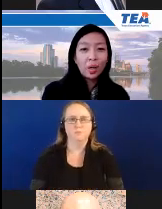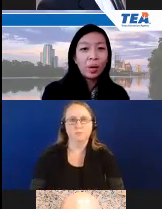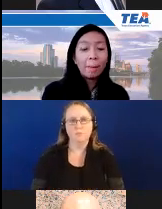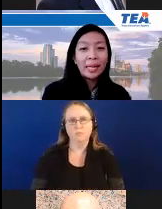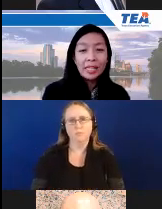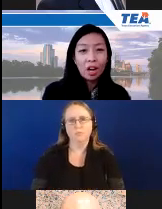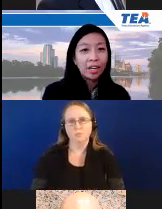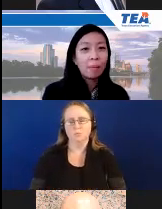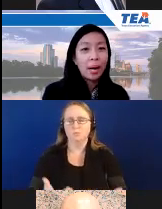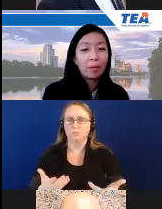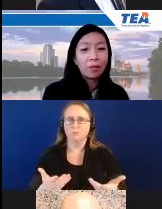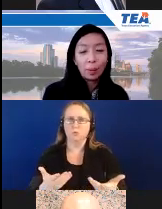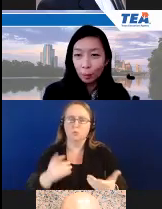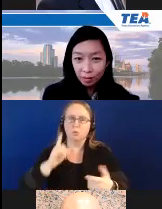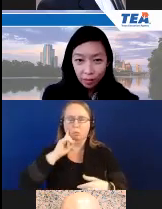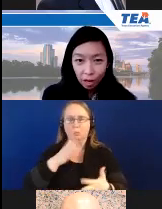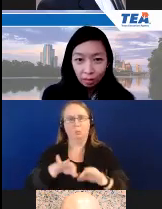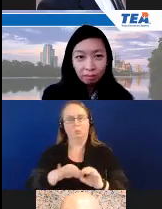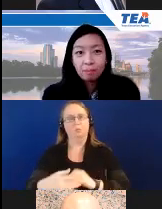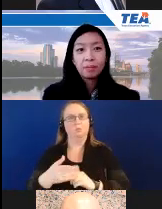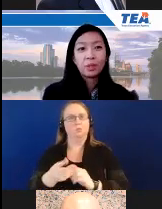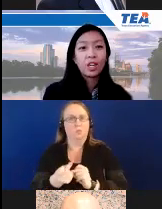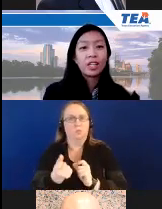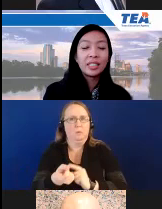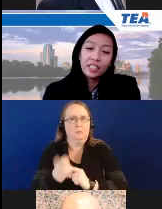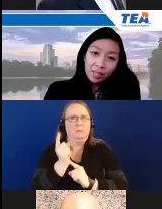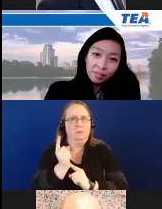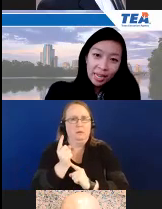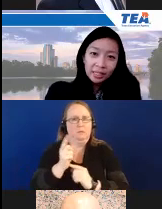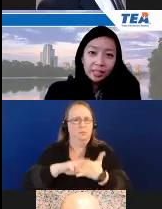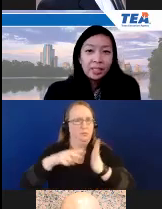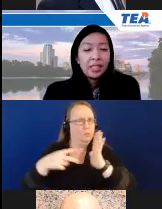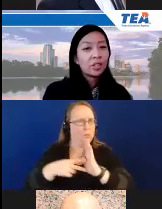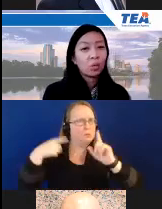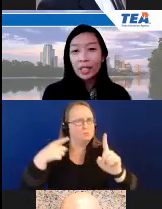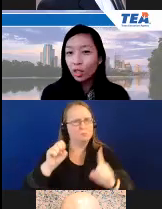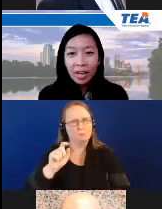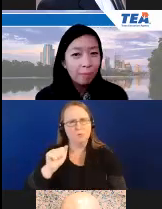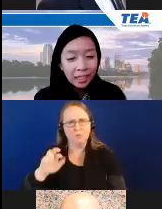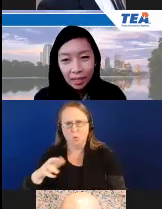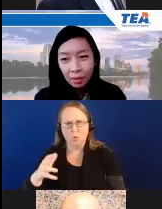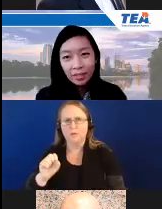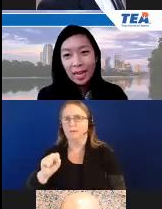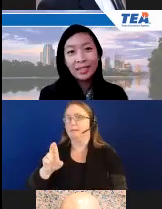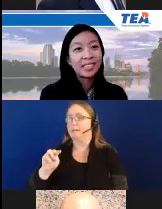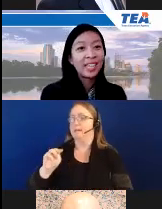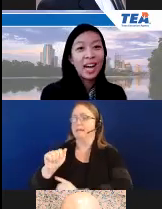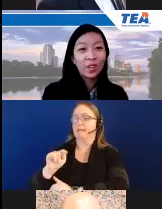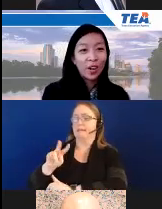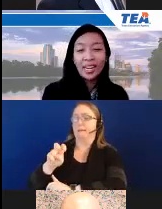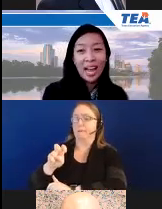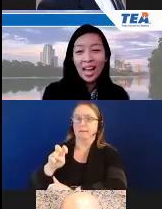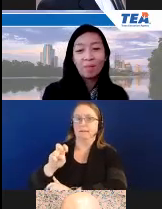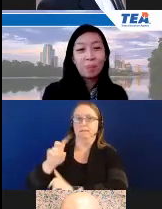spend a quick minute talking about the purpose of STAAR. So STAAR is a summative test. It's really great at being a summative test. It's